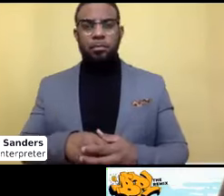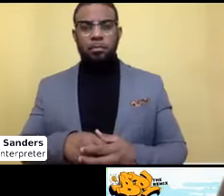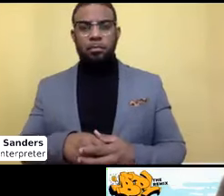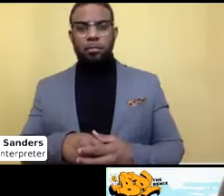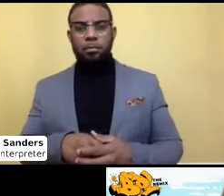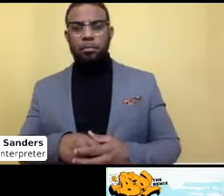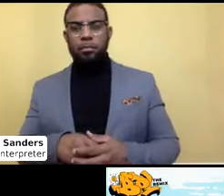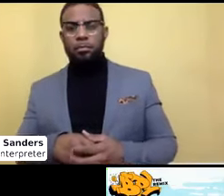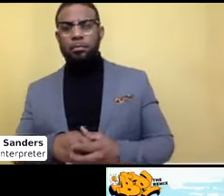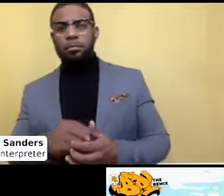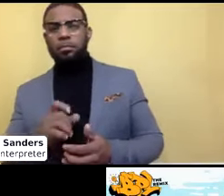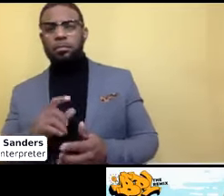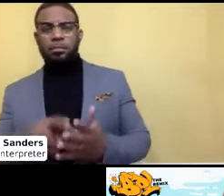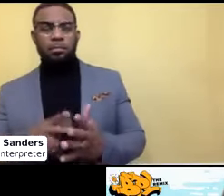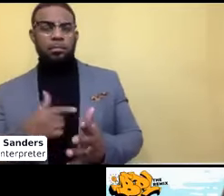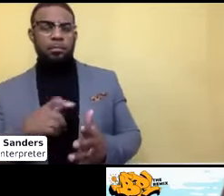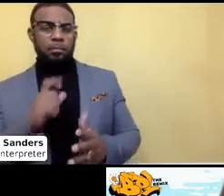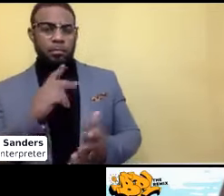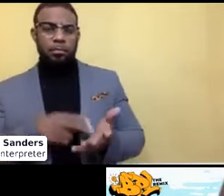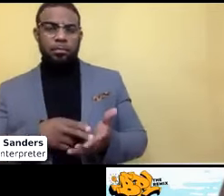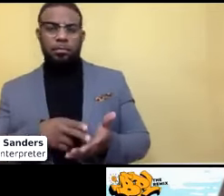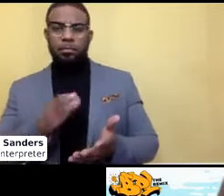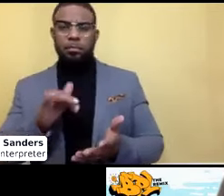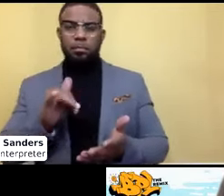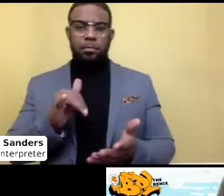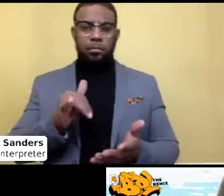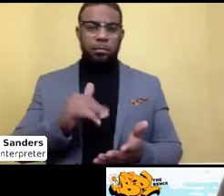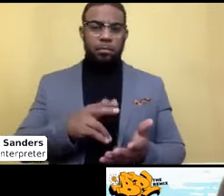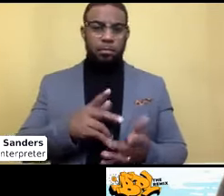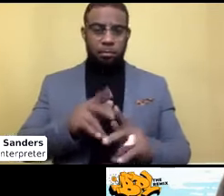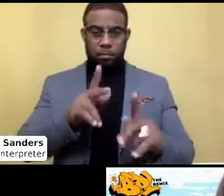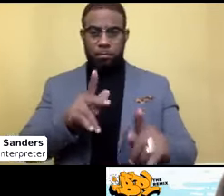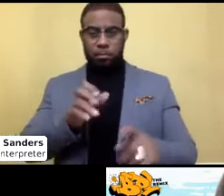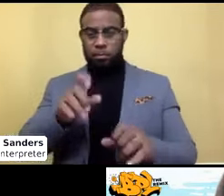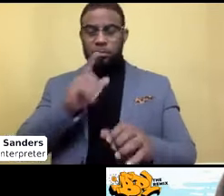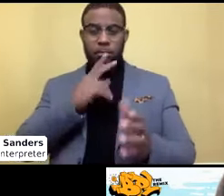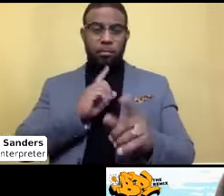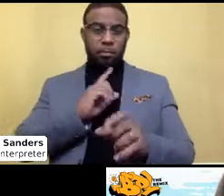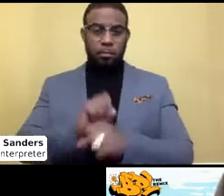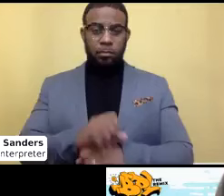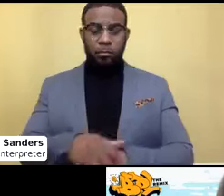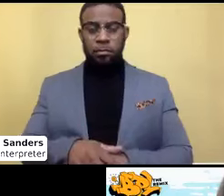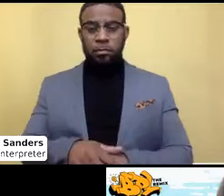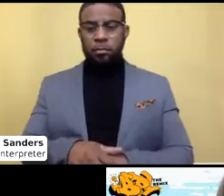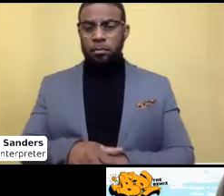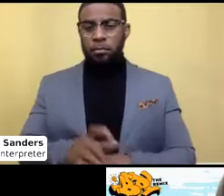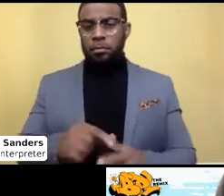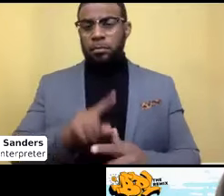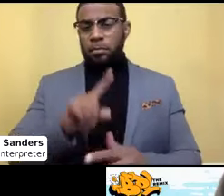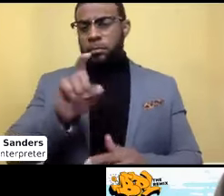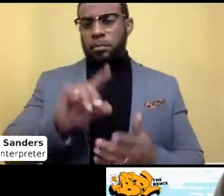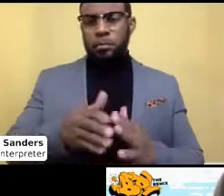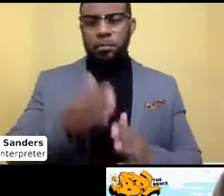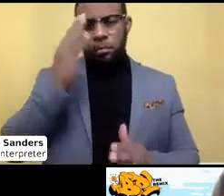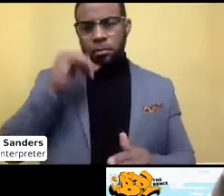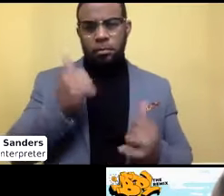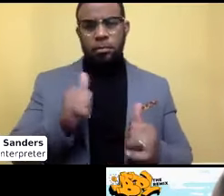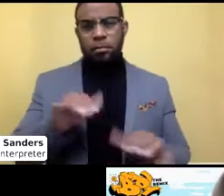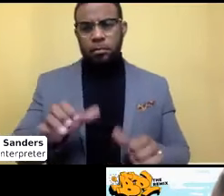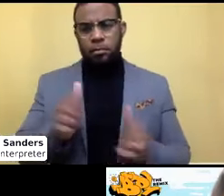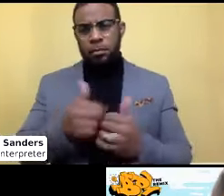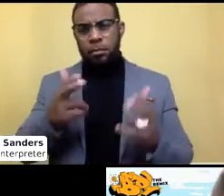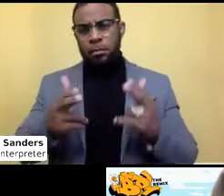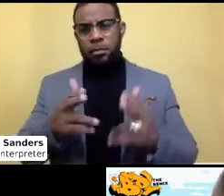Well, I mean, we got to be honest. That's a true. What that person puts is true. So then the question becomes, why are we trying to do it